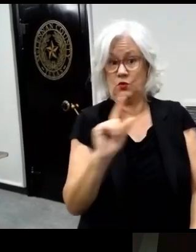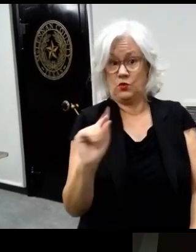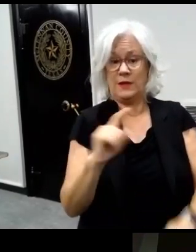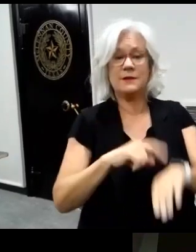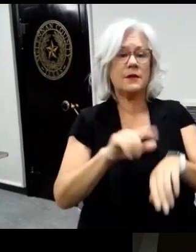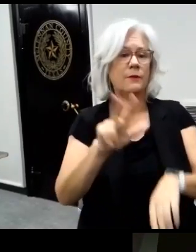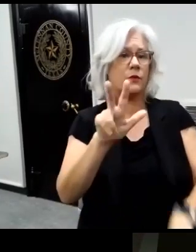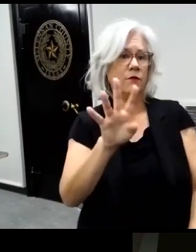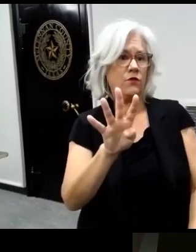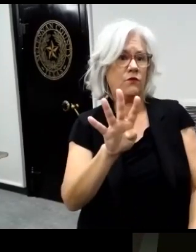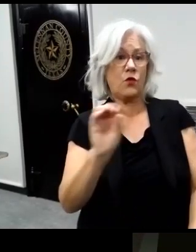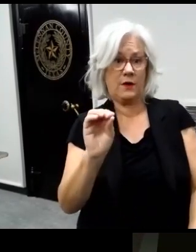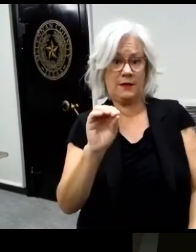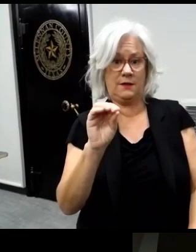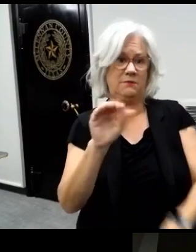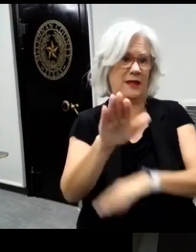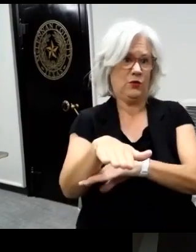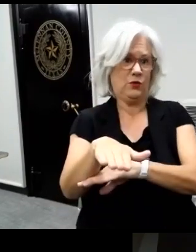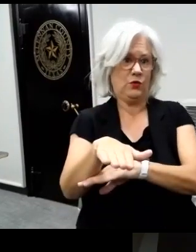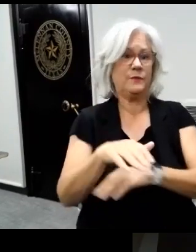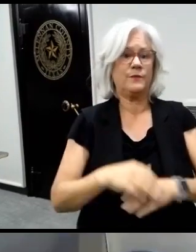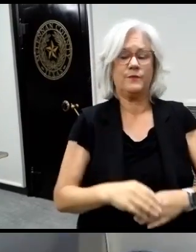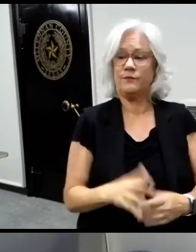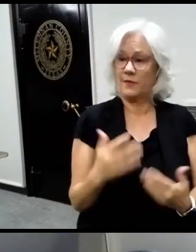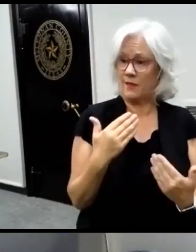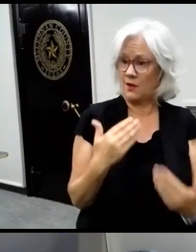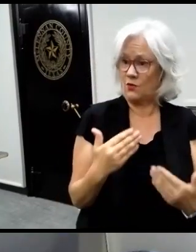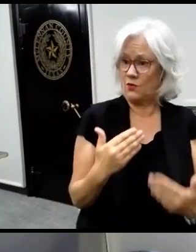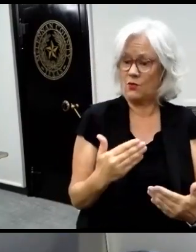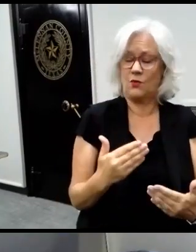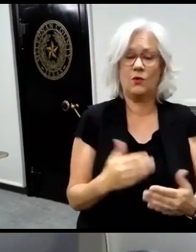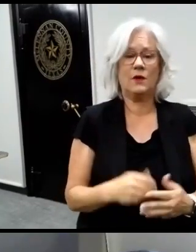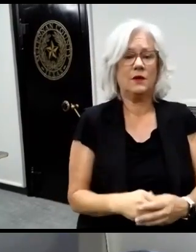at 3:40 p.m. Thank you.